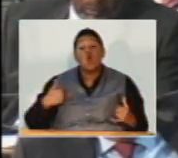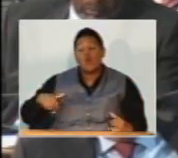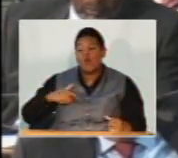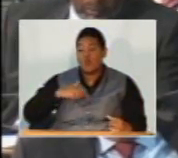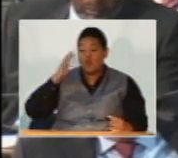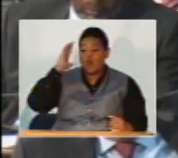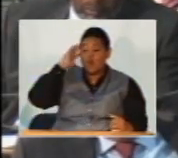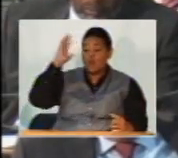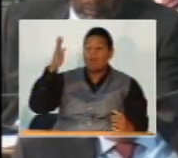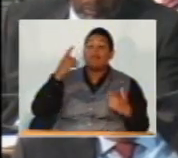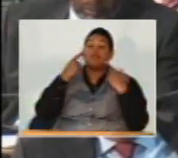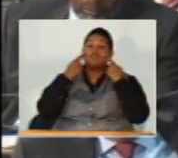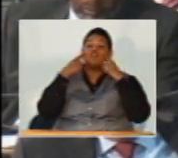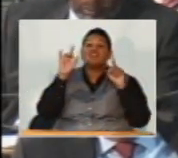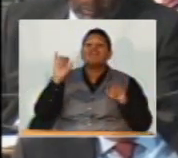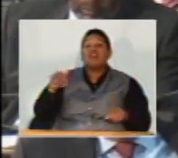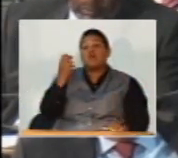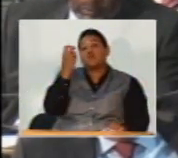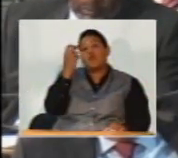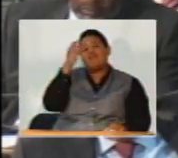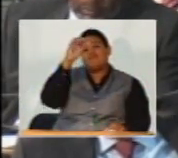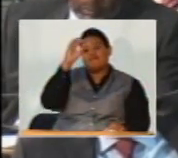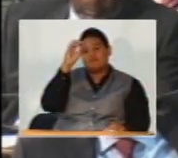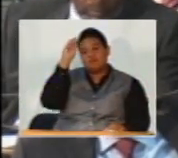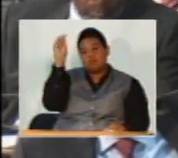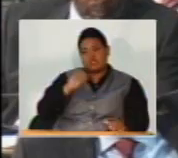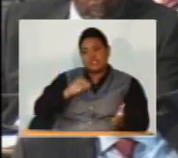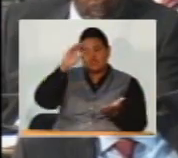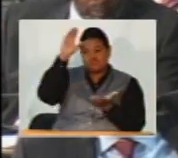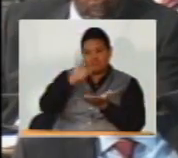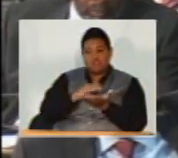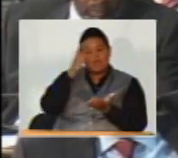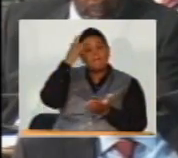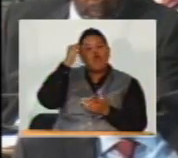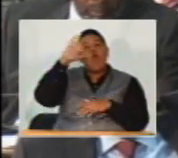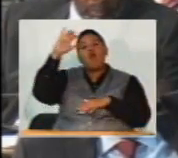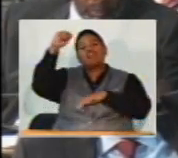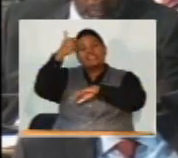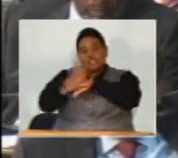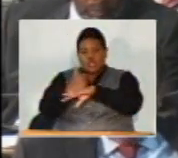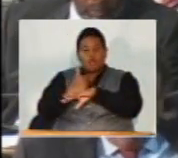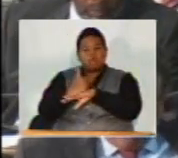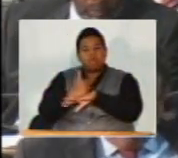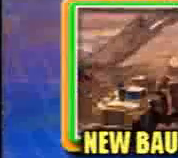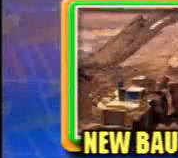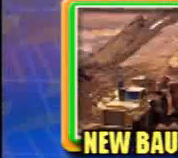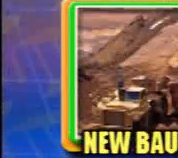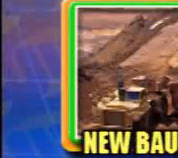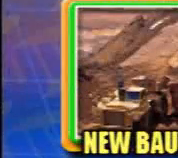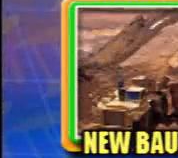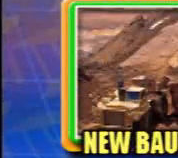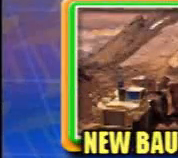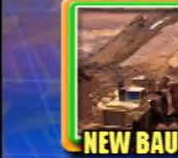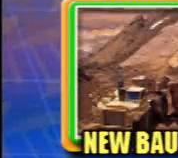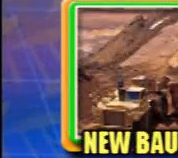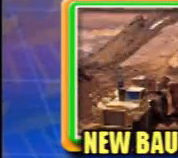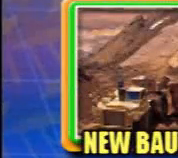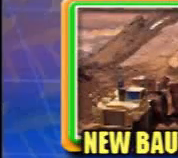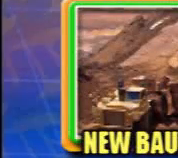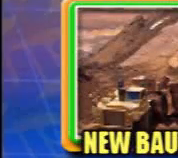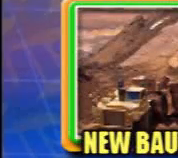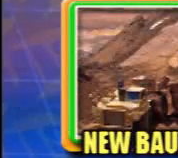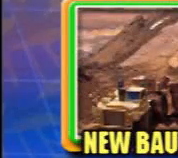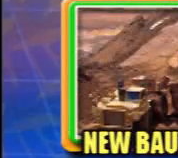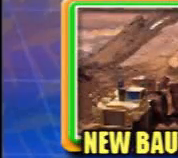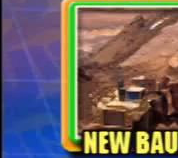to achieve that initial 30% reduction because a benchmark has been set thanks to EWI. Meanwhile, Minister Philip Powell